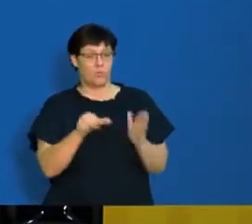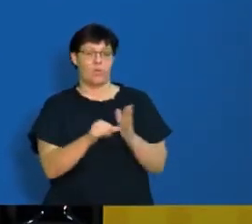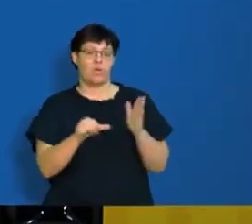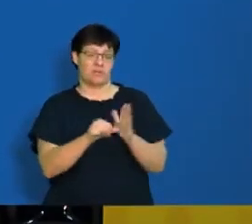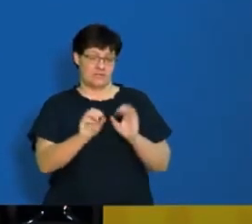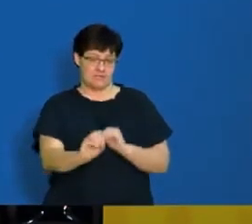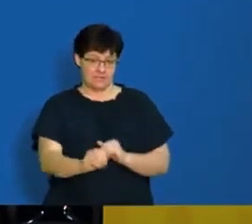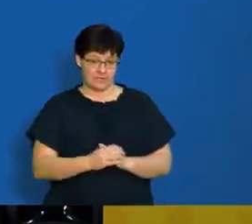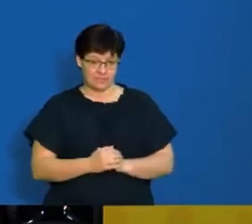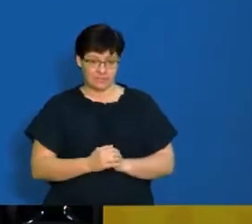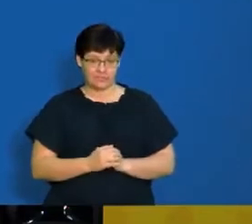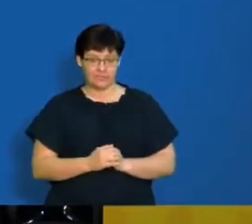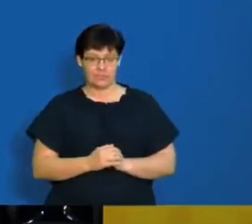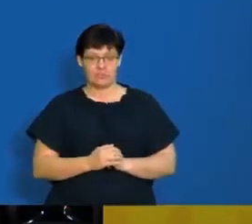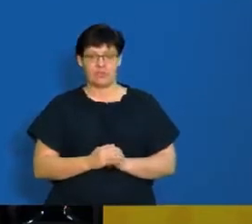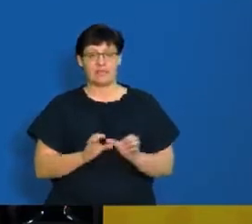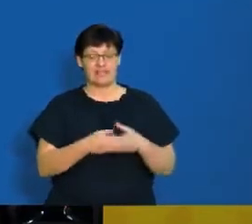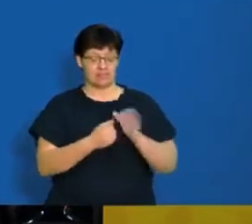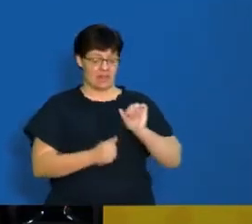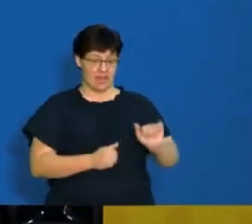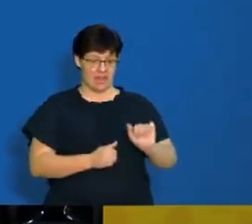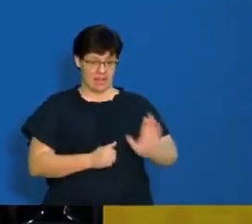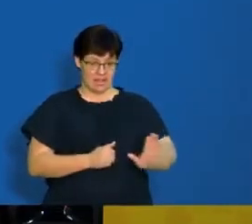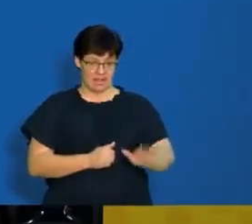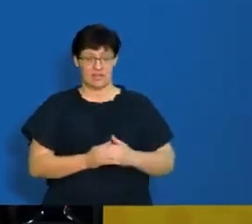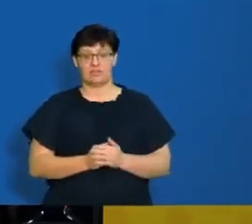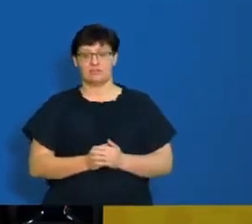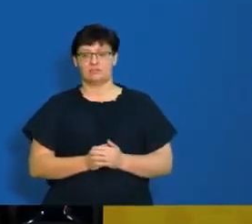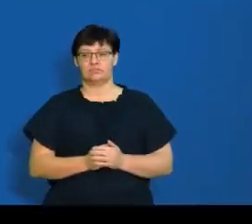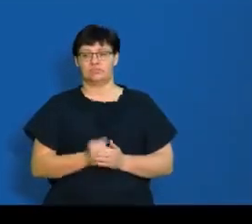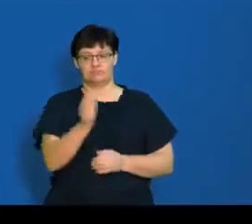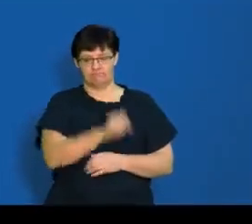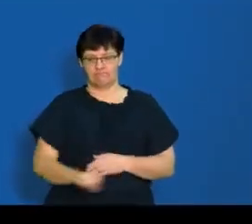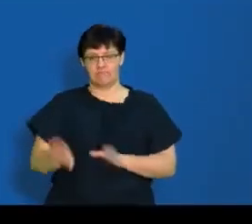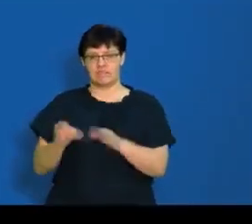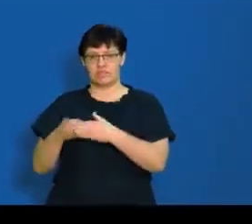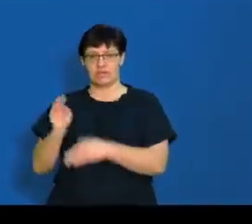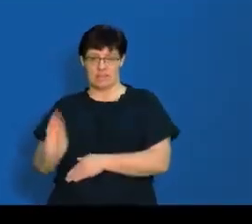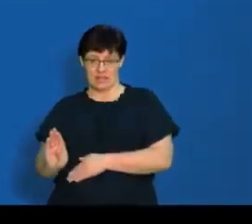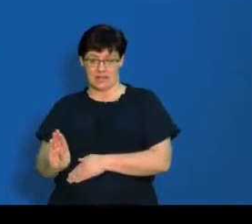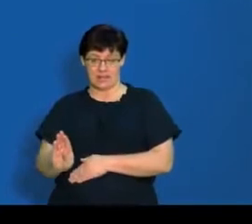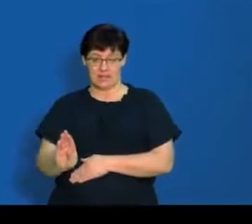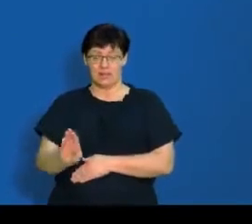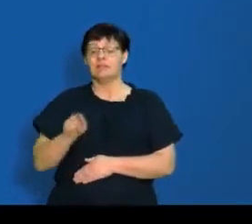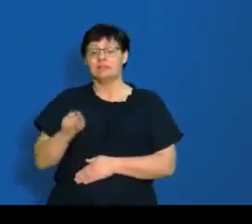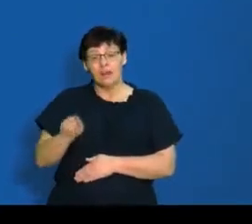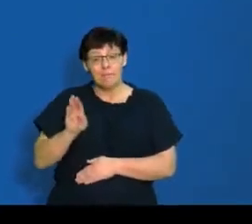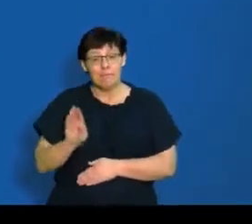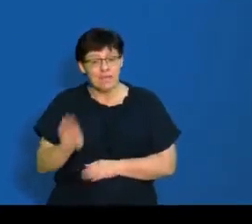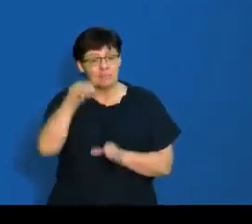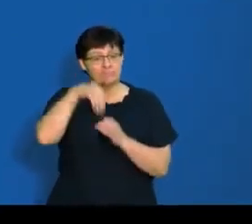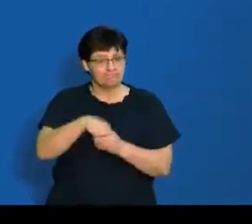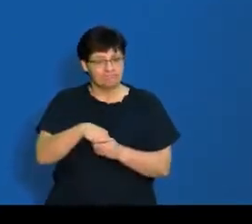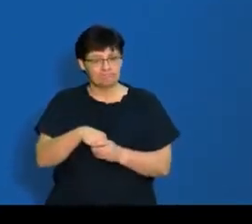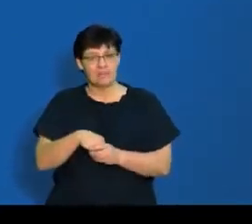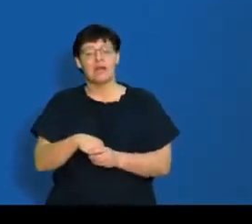important. So that is your section A. Now let's go over to section B. Now section B consists of